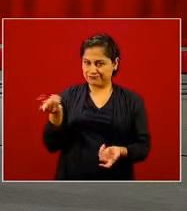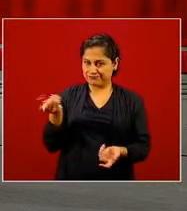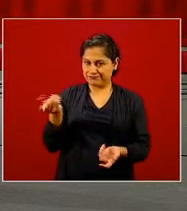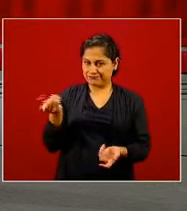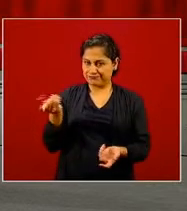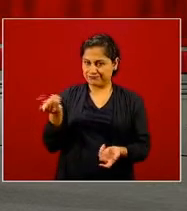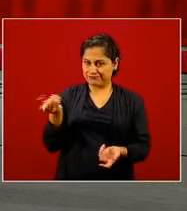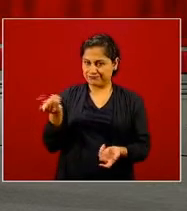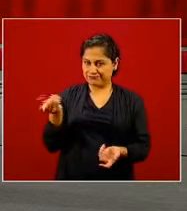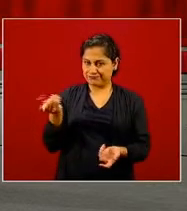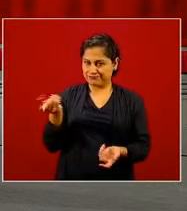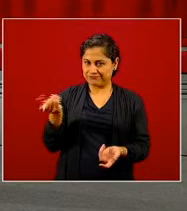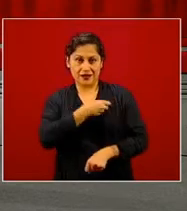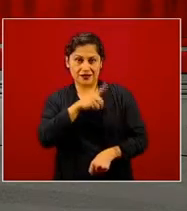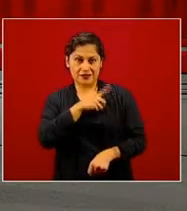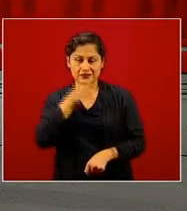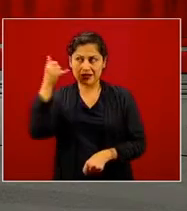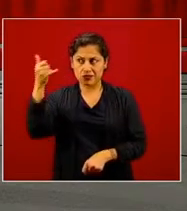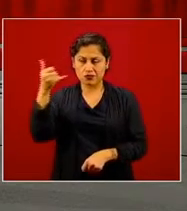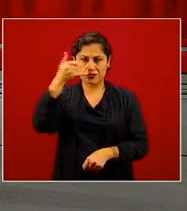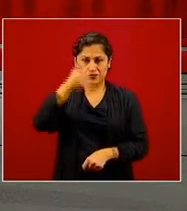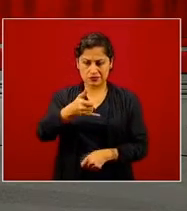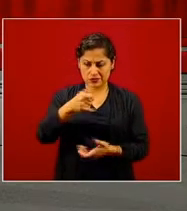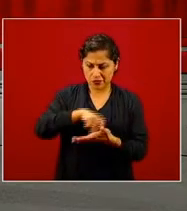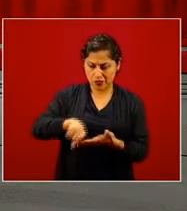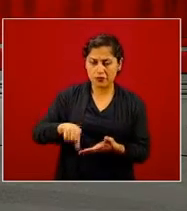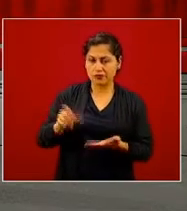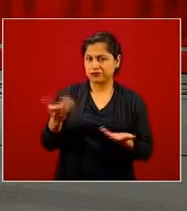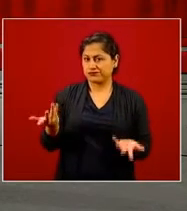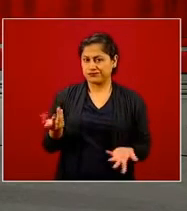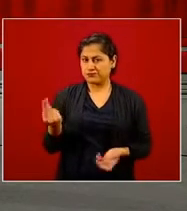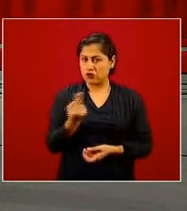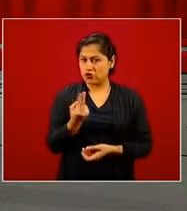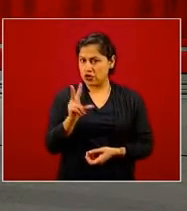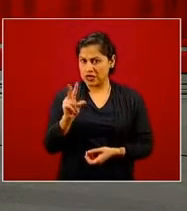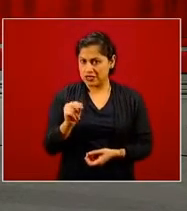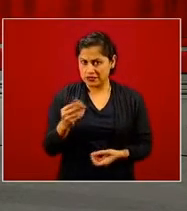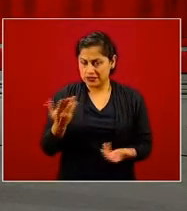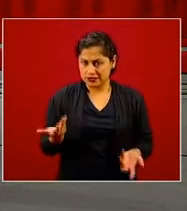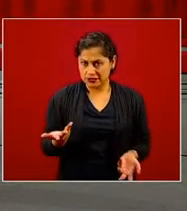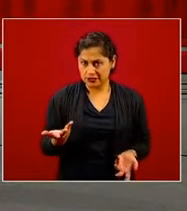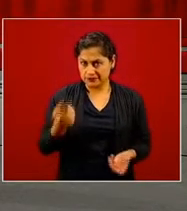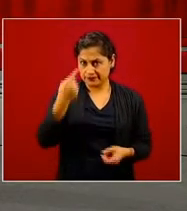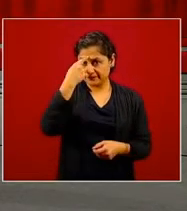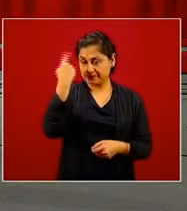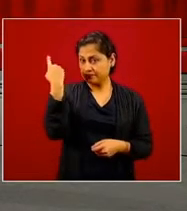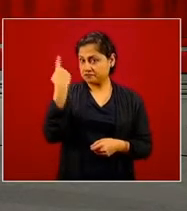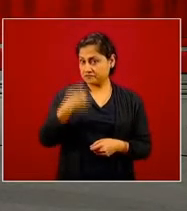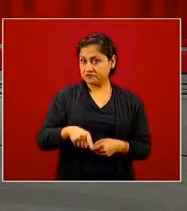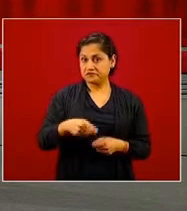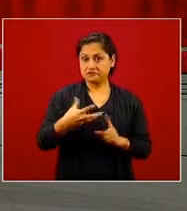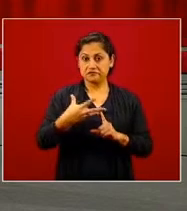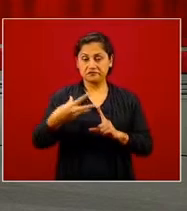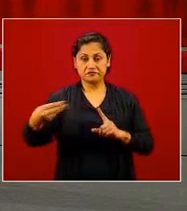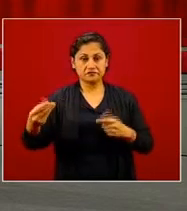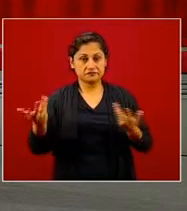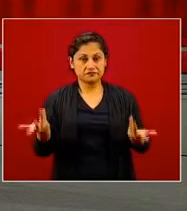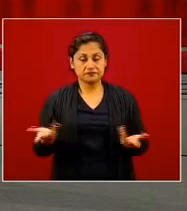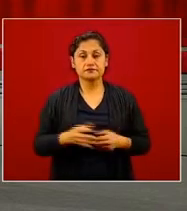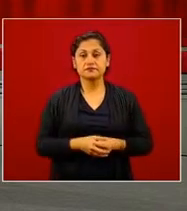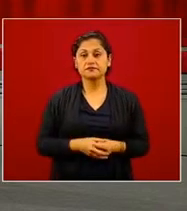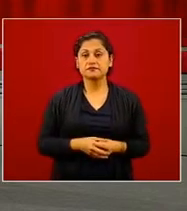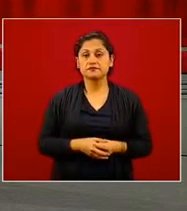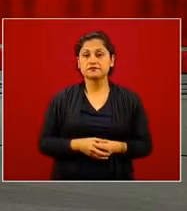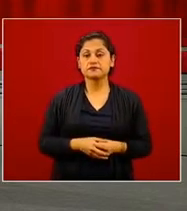really certain. With regards to the cell phones, we haven't really bought any cell phones because it's not really a relevant tool right now for